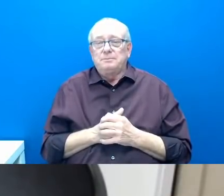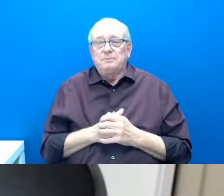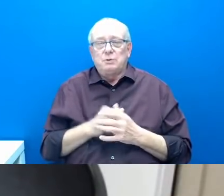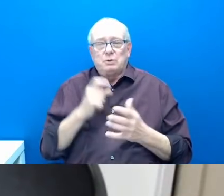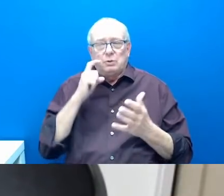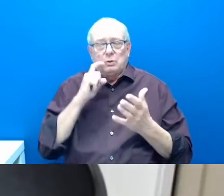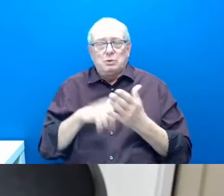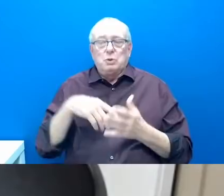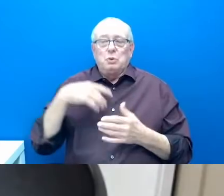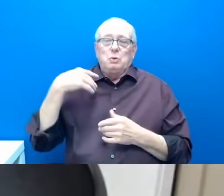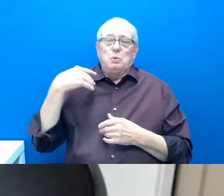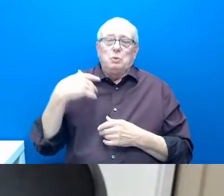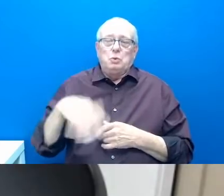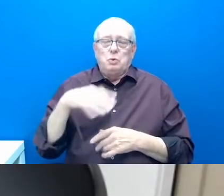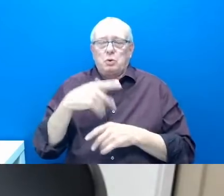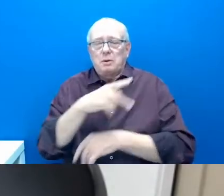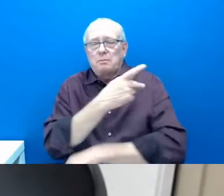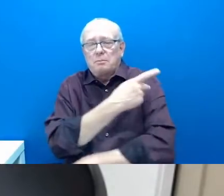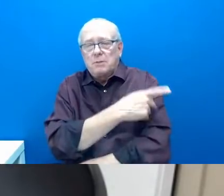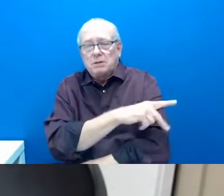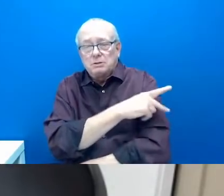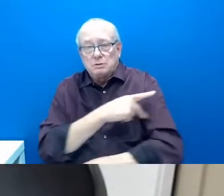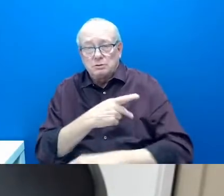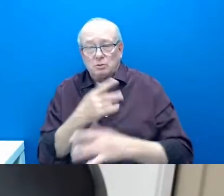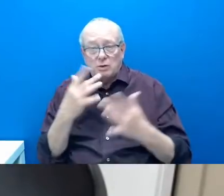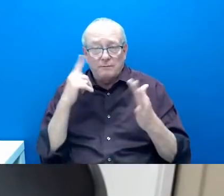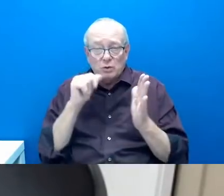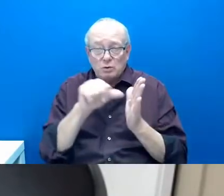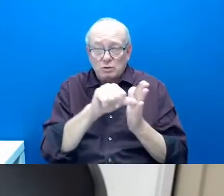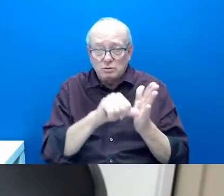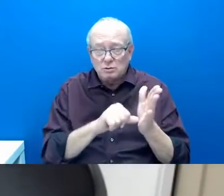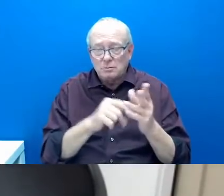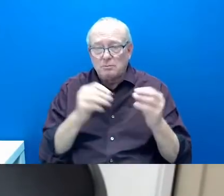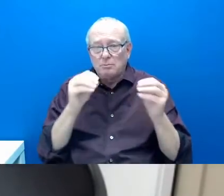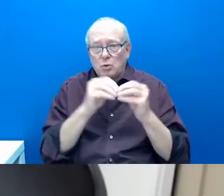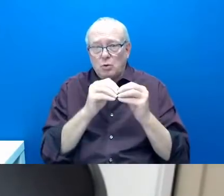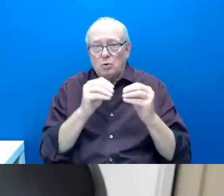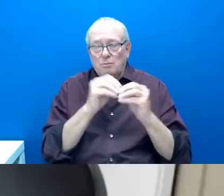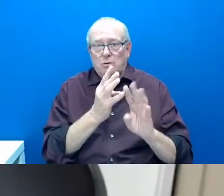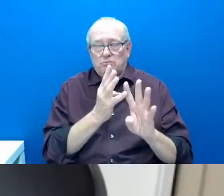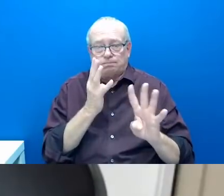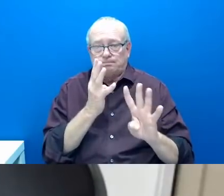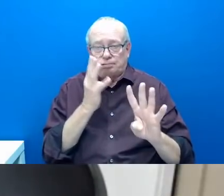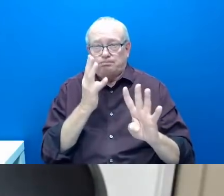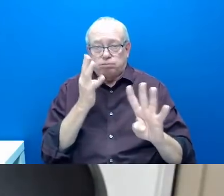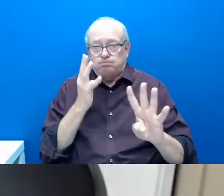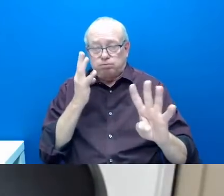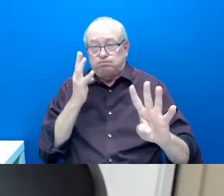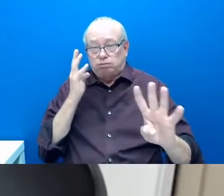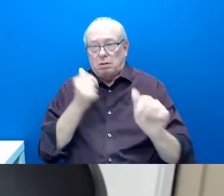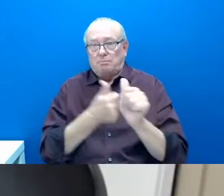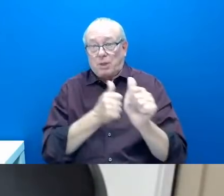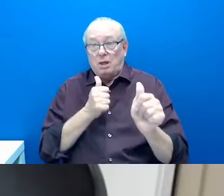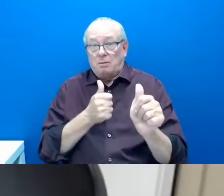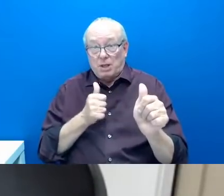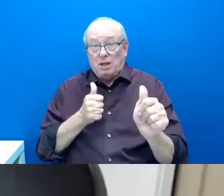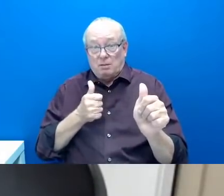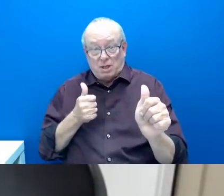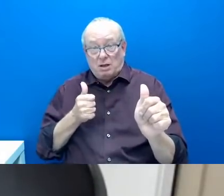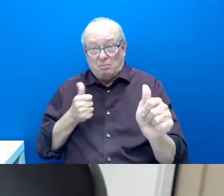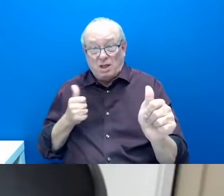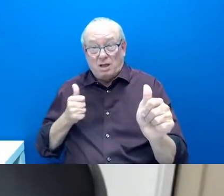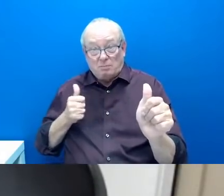bigger backload of patients that are waiting for surgery. And at some point, we're going to need to figure out ways to look after